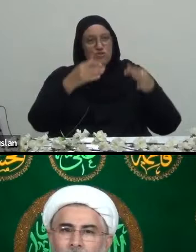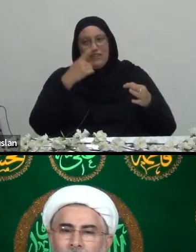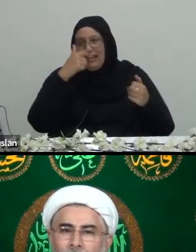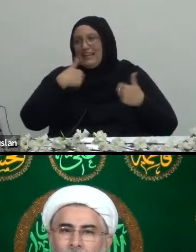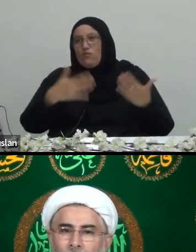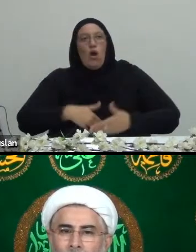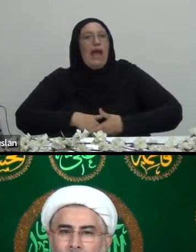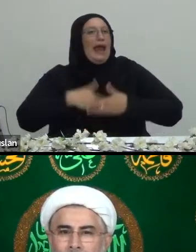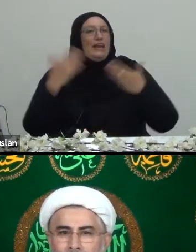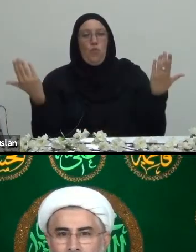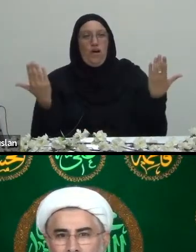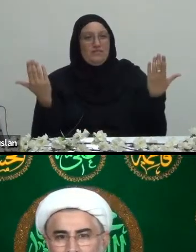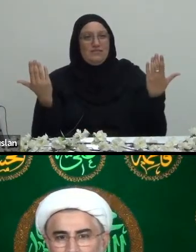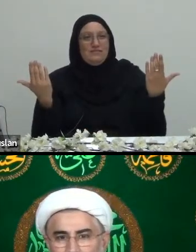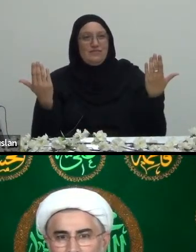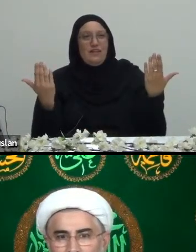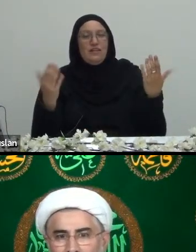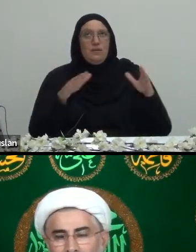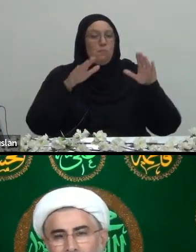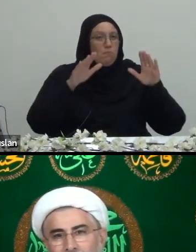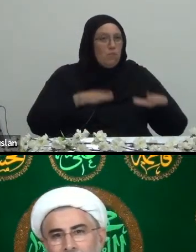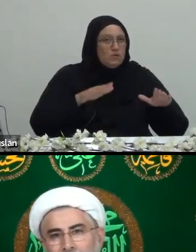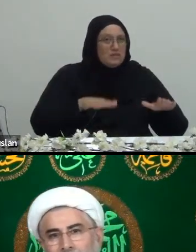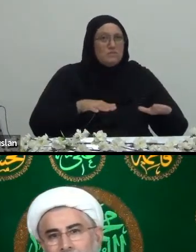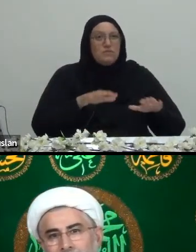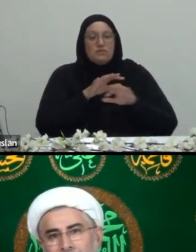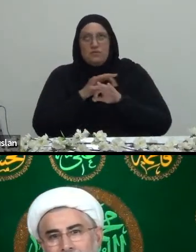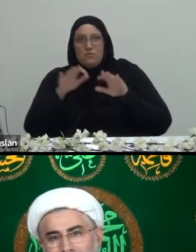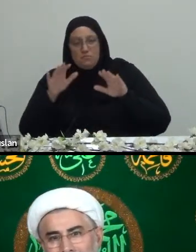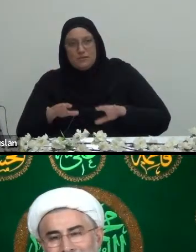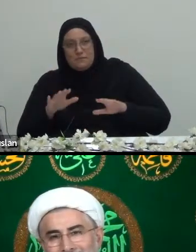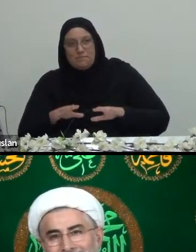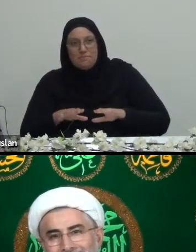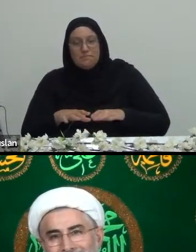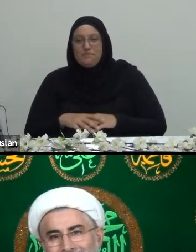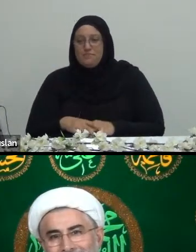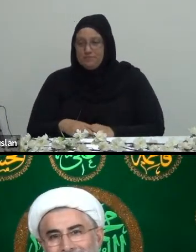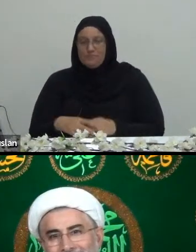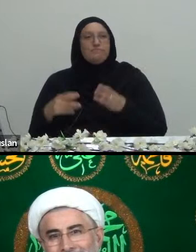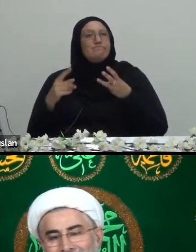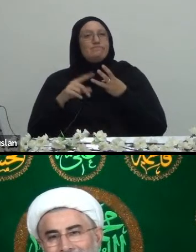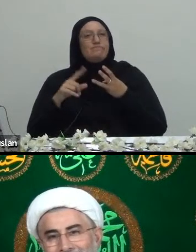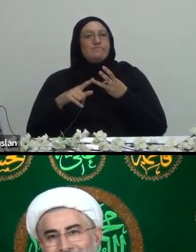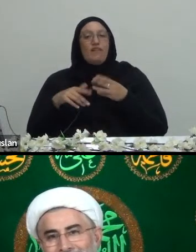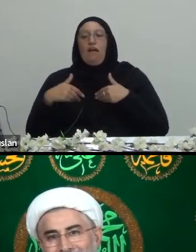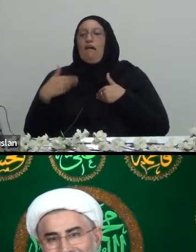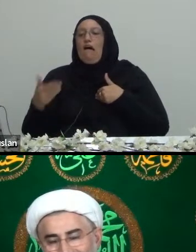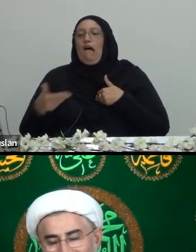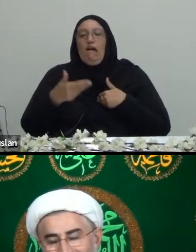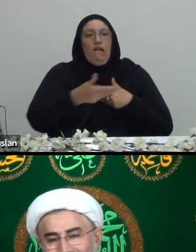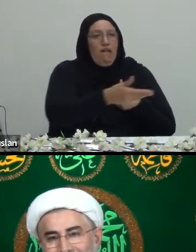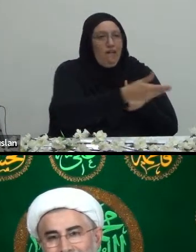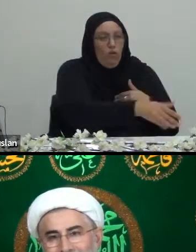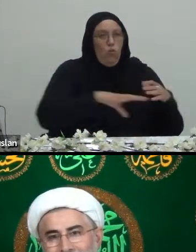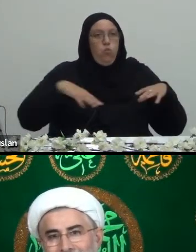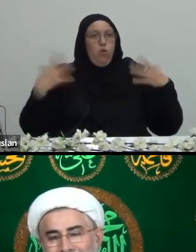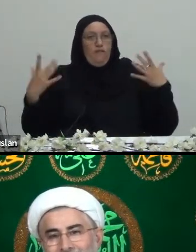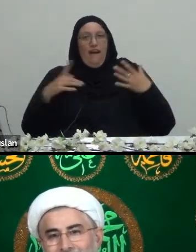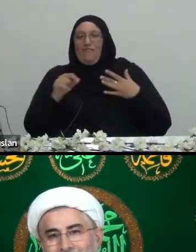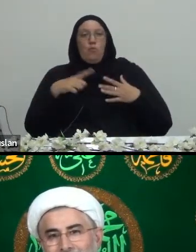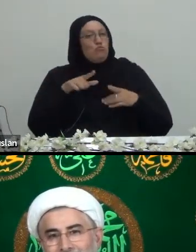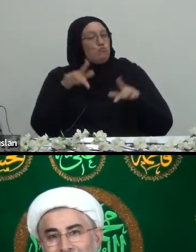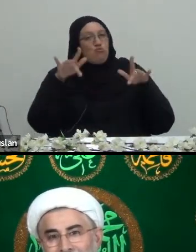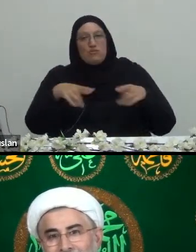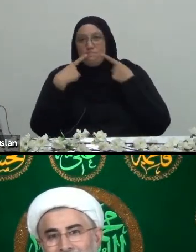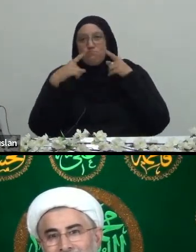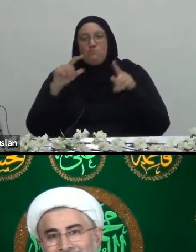Ahsan, Sheikh. I think it's a very technical discussion, and it can become confusing very easily, especially for